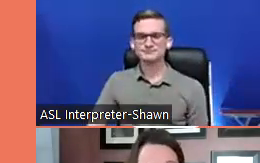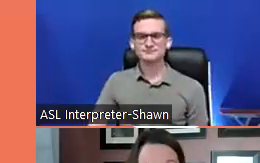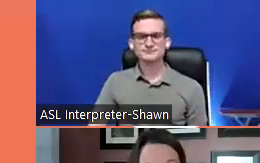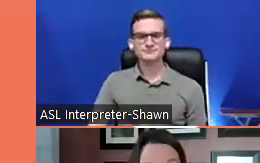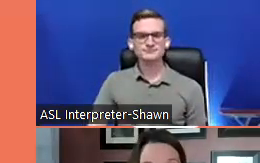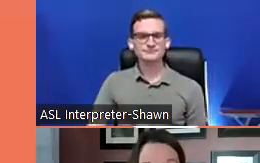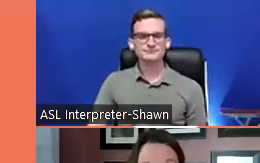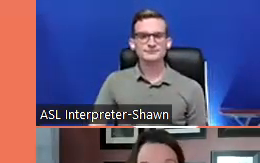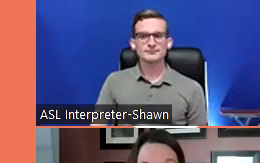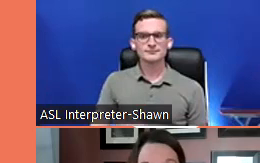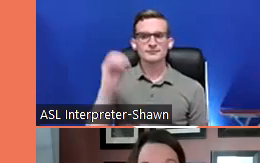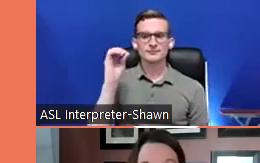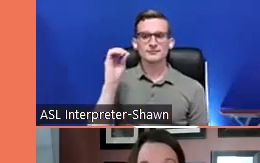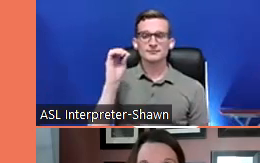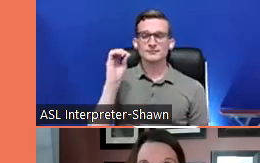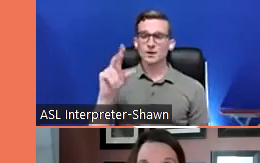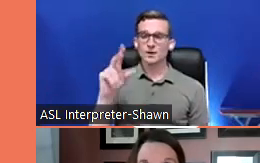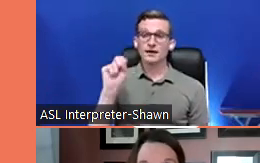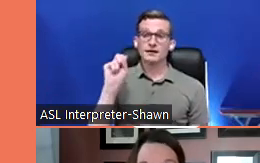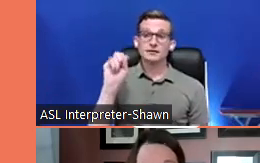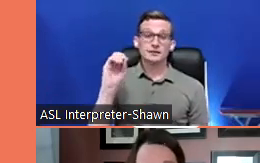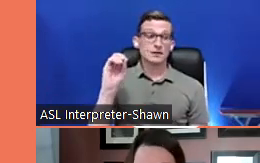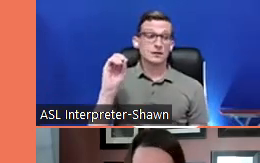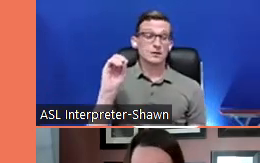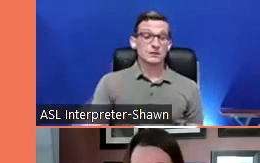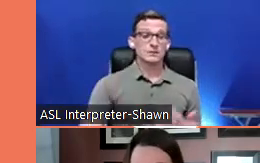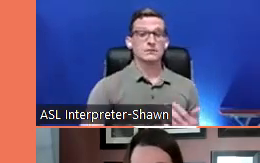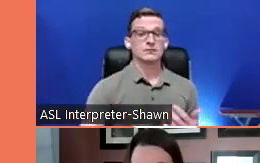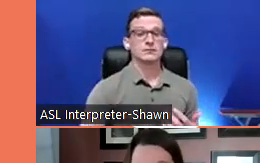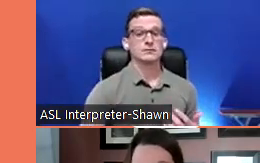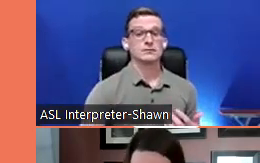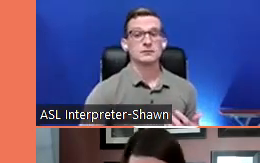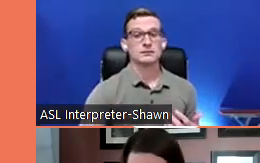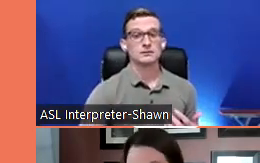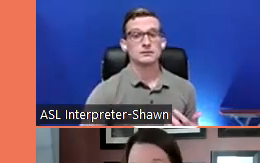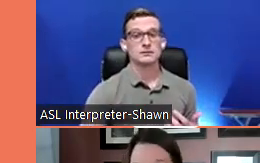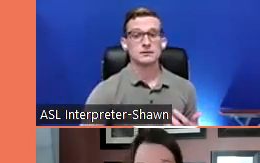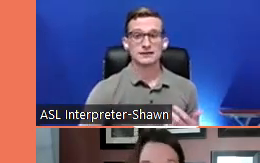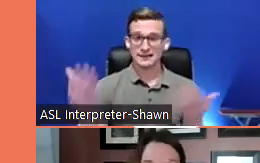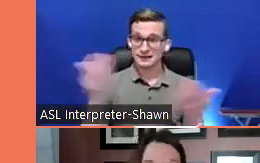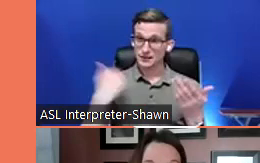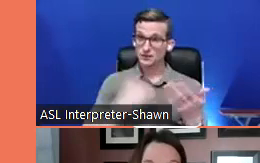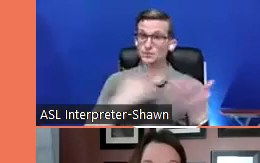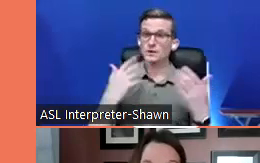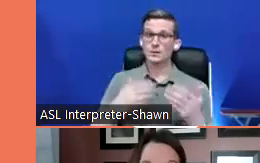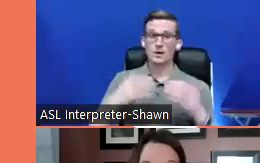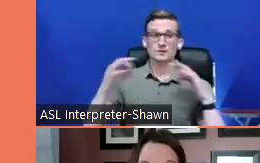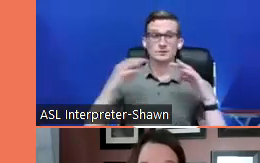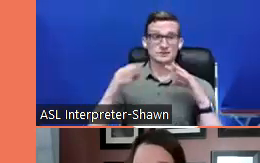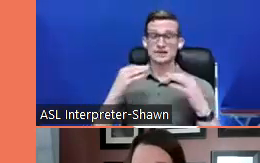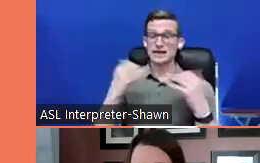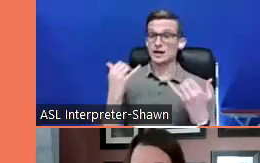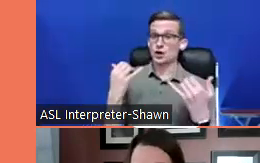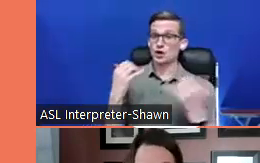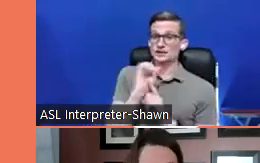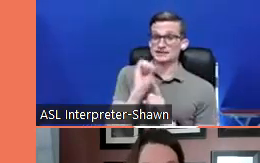Okay, so what we're wanting to get across here is our current state. We are completing